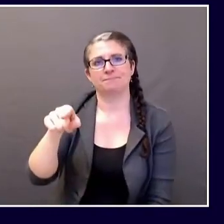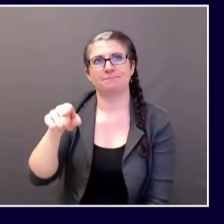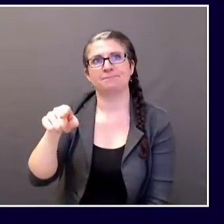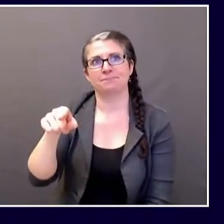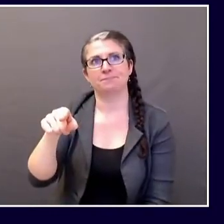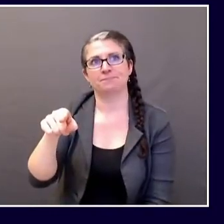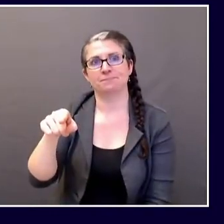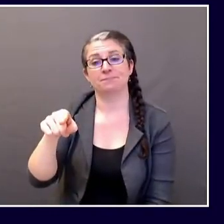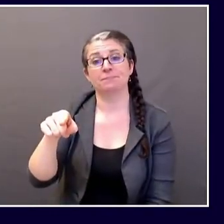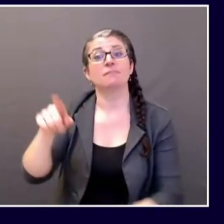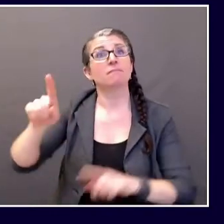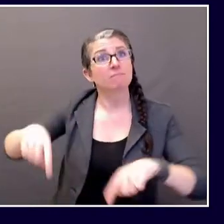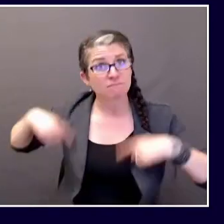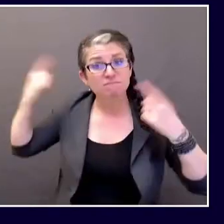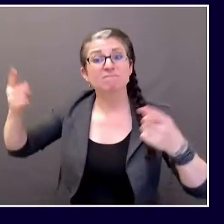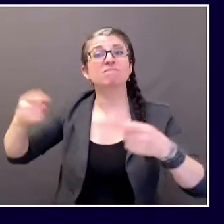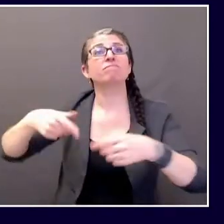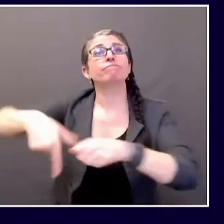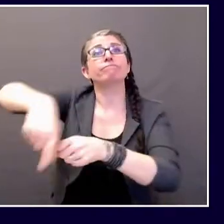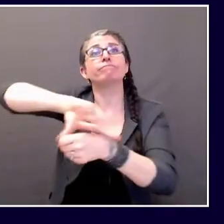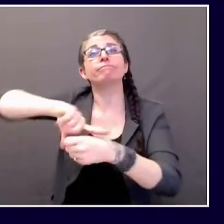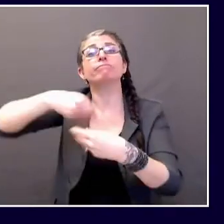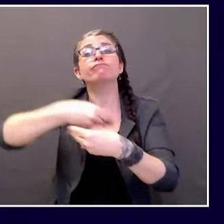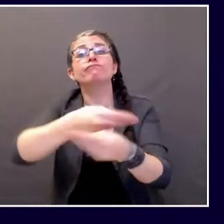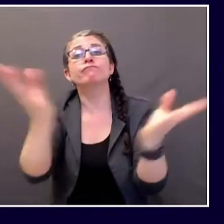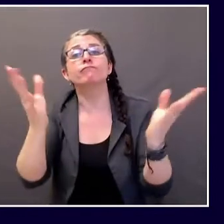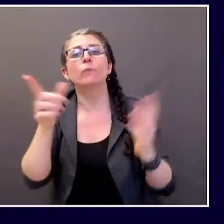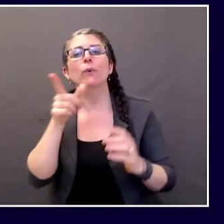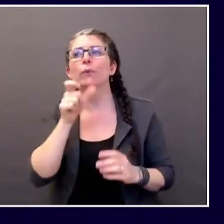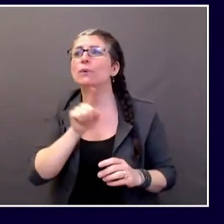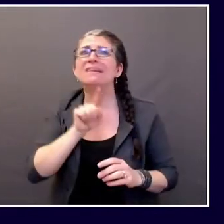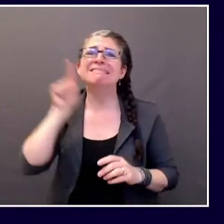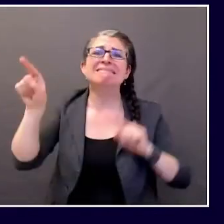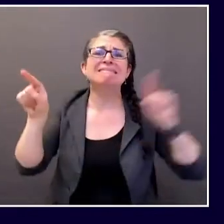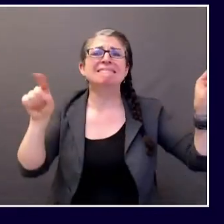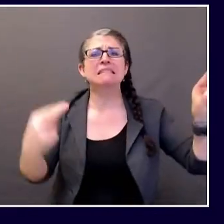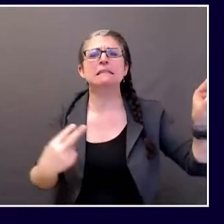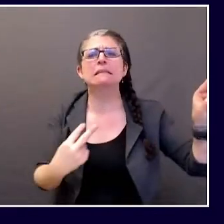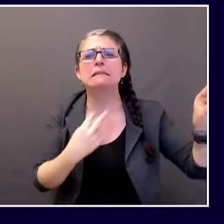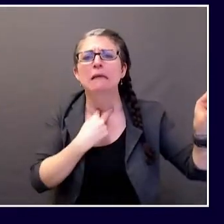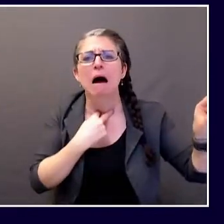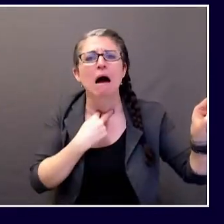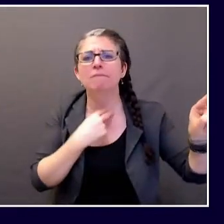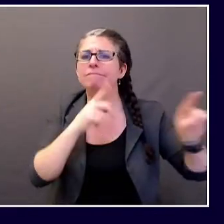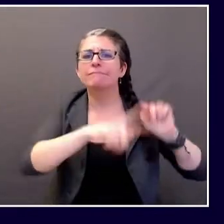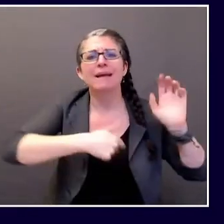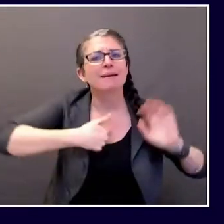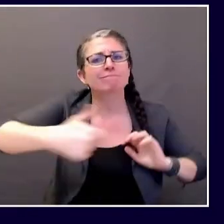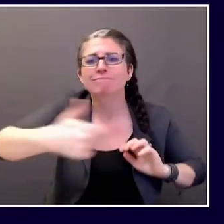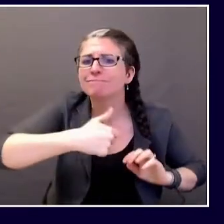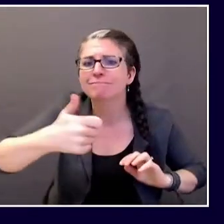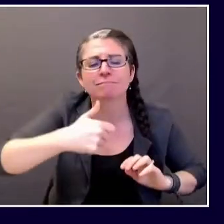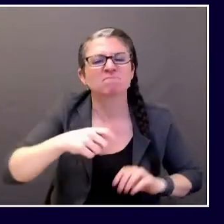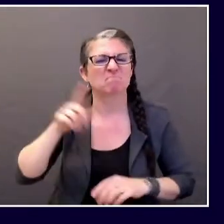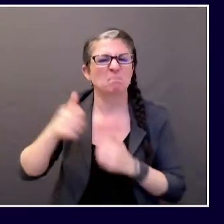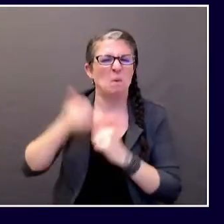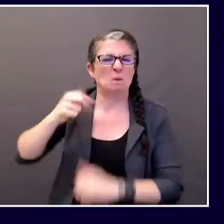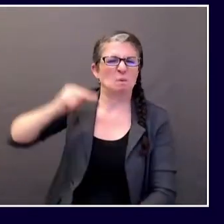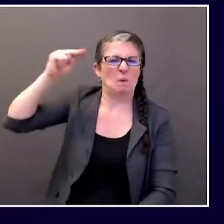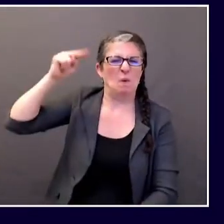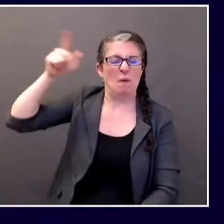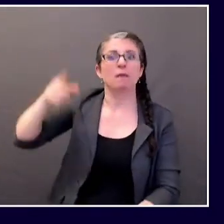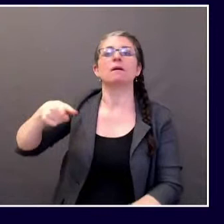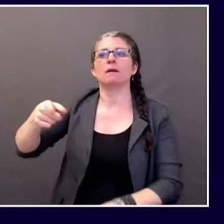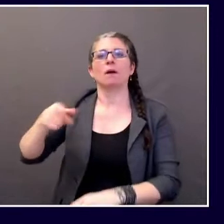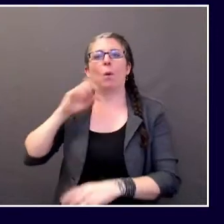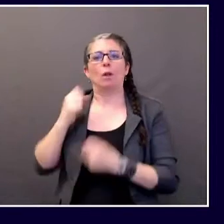vaccines to homebound seniors from Greater Bangor to Millinocket and Medway. This allocation of vaccines will allow its staff to